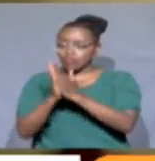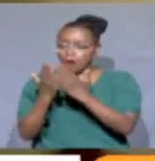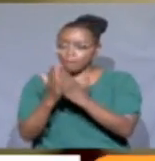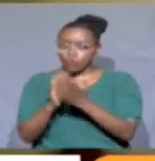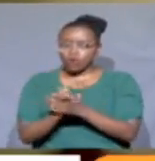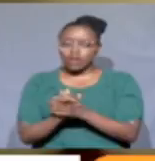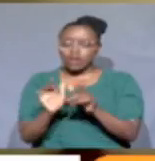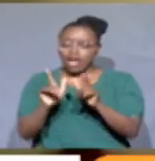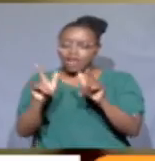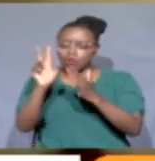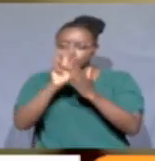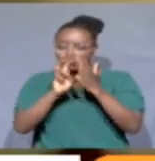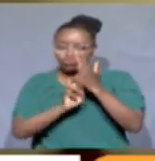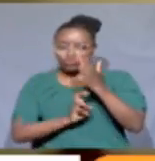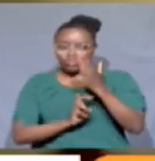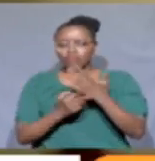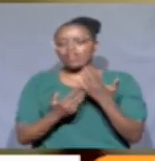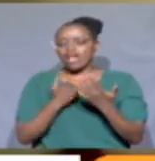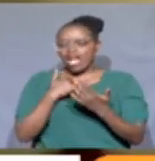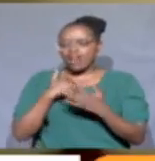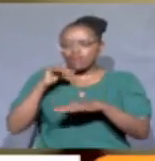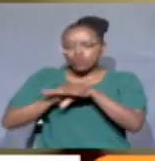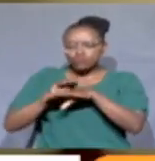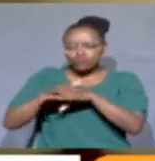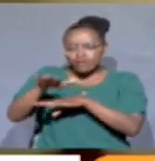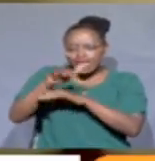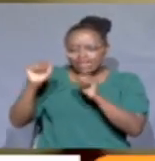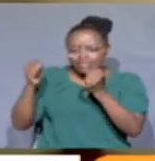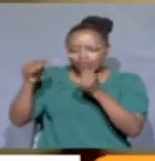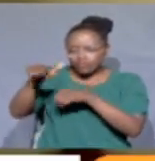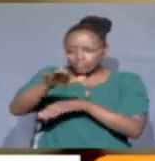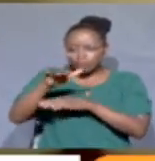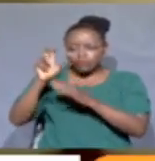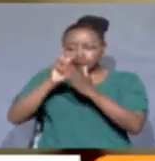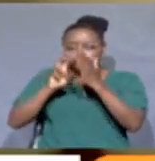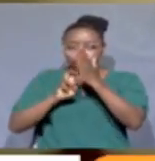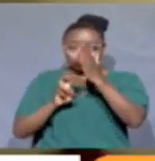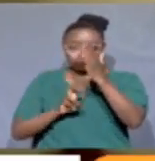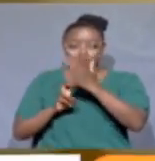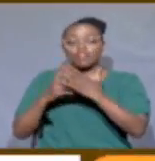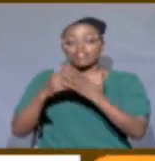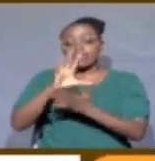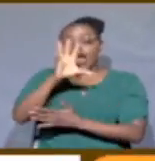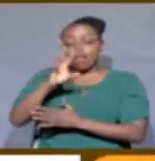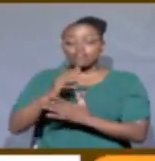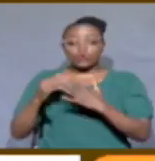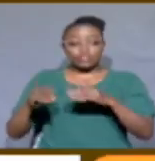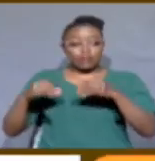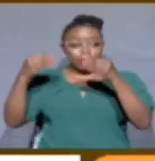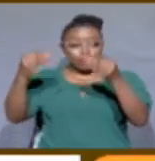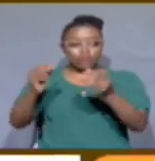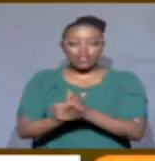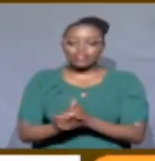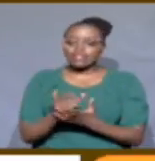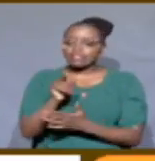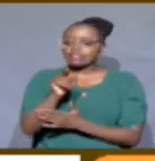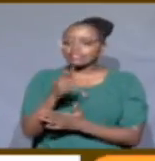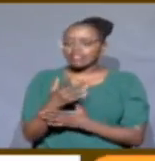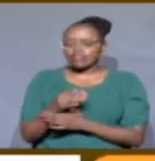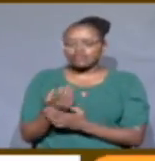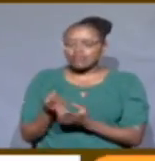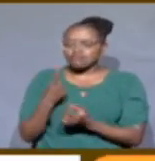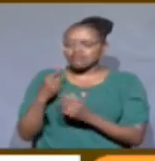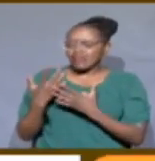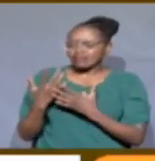that they're allowed to read and that they have a safe space to read, which is something that Read Across Africa provides. The sky's the limit for this bright